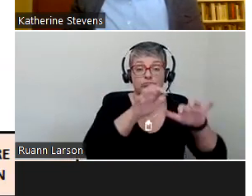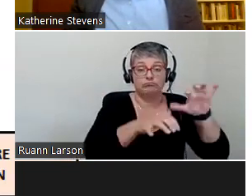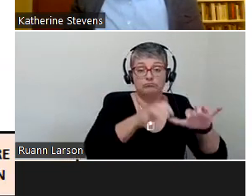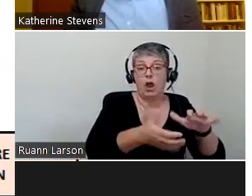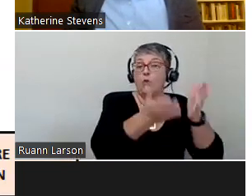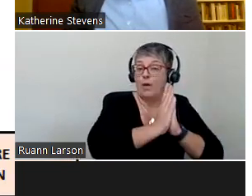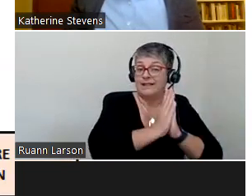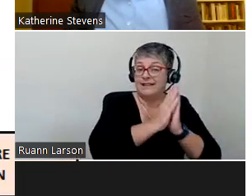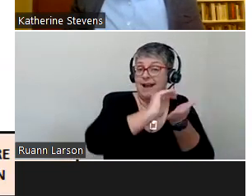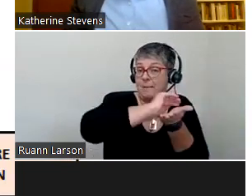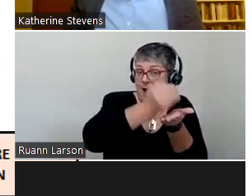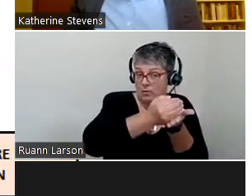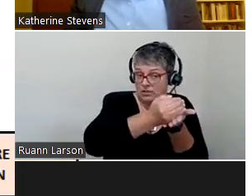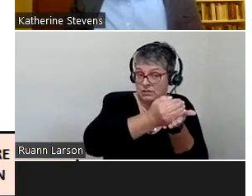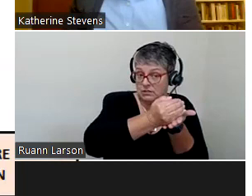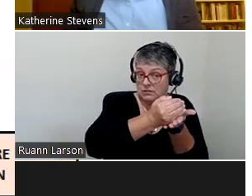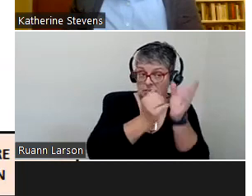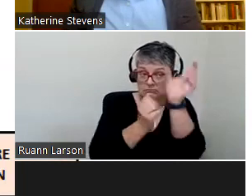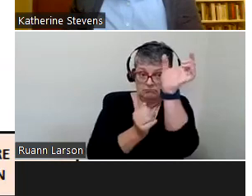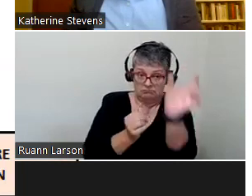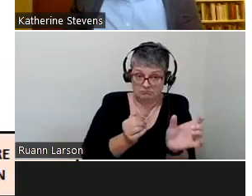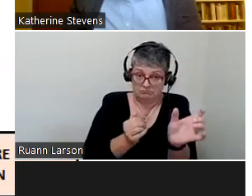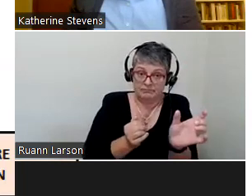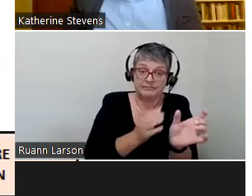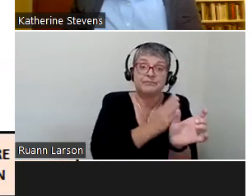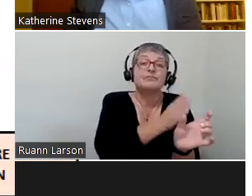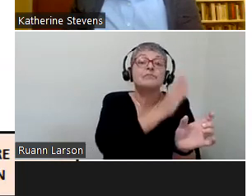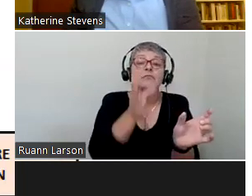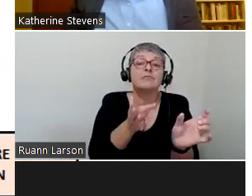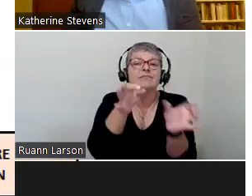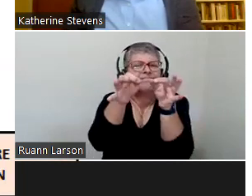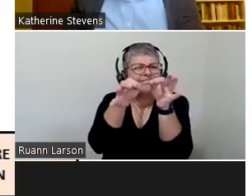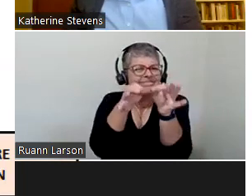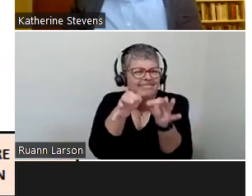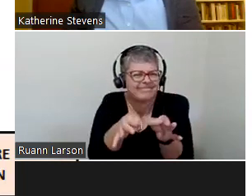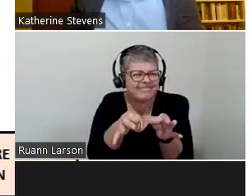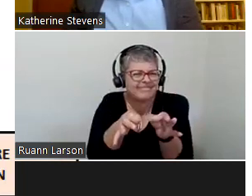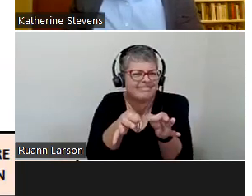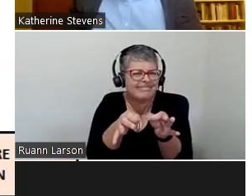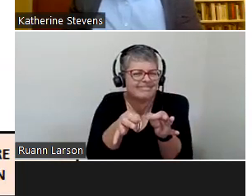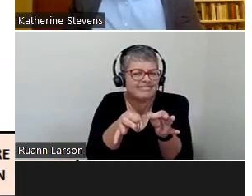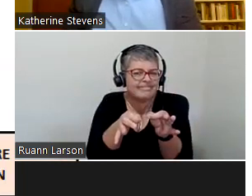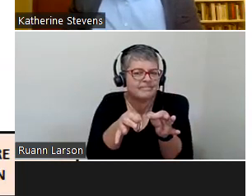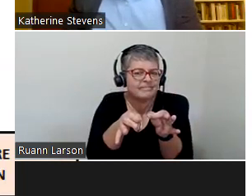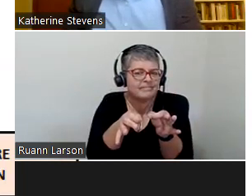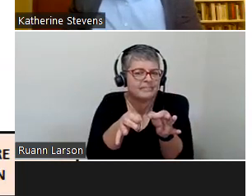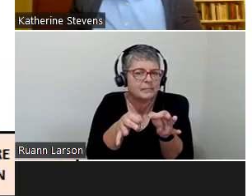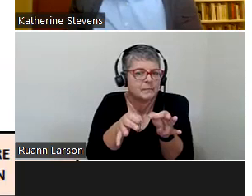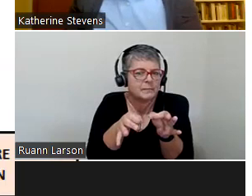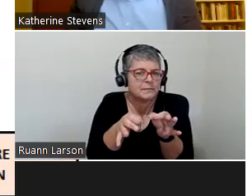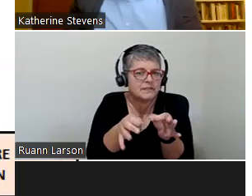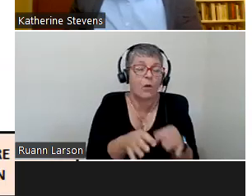amount in one of the column pairs, and then you give an explanation in the next side of the column pair. So